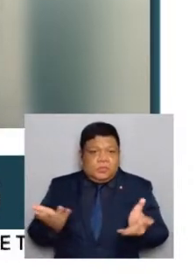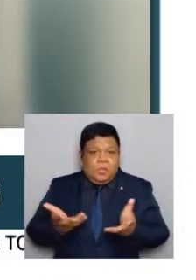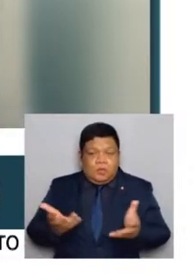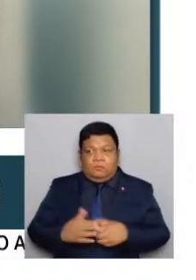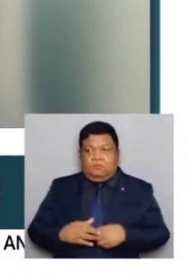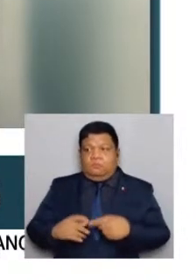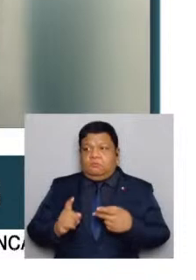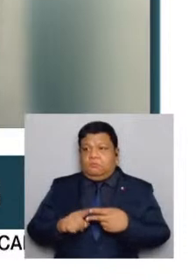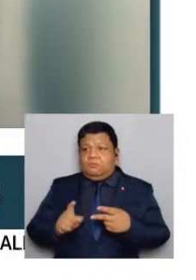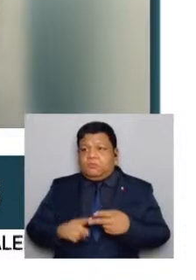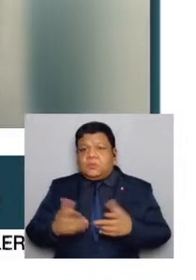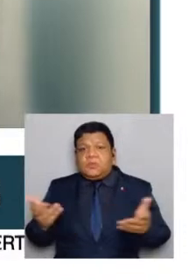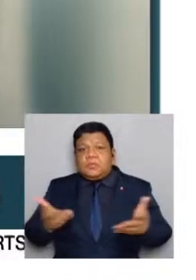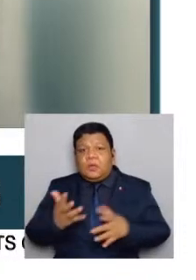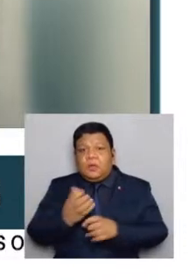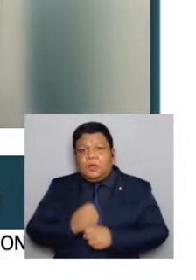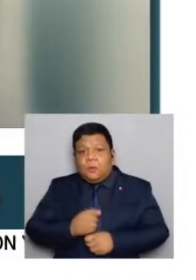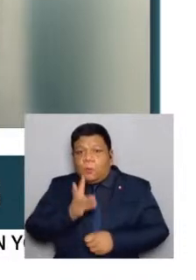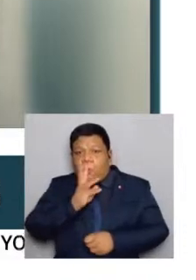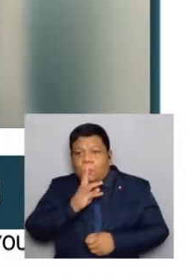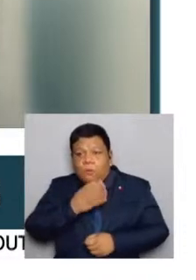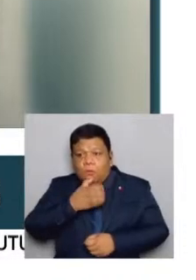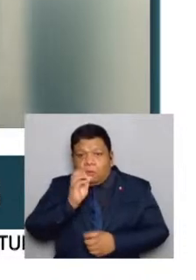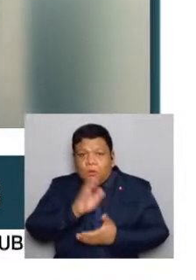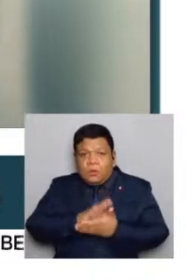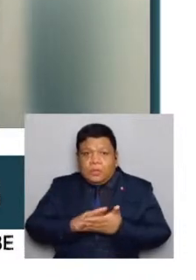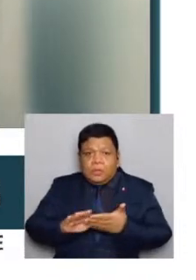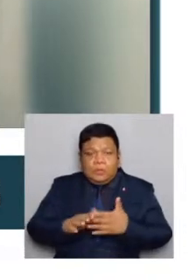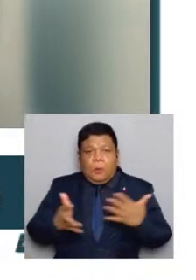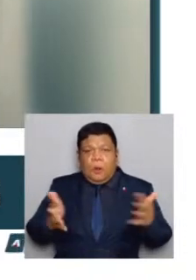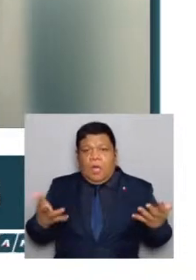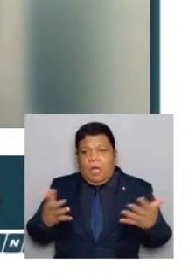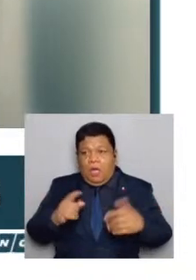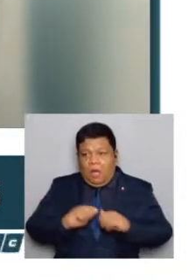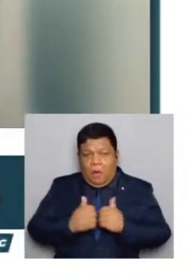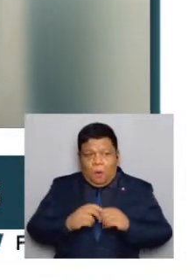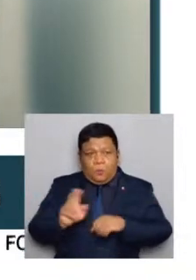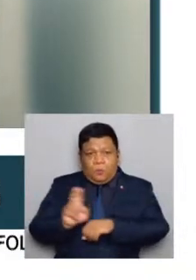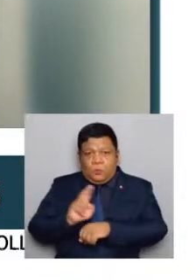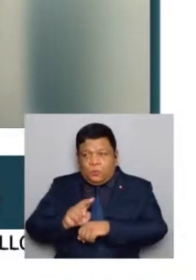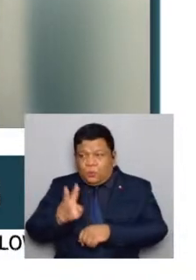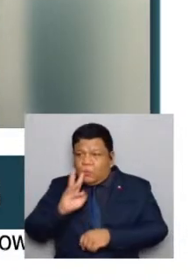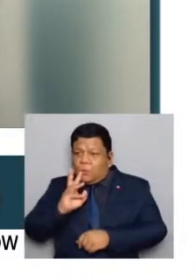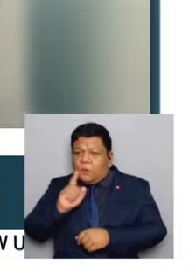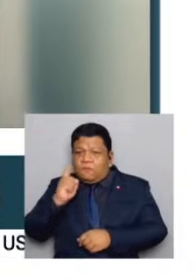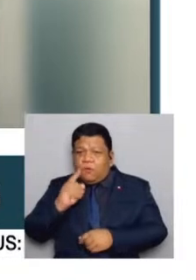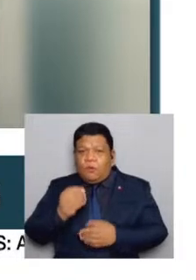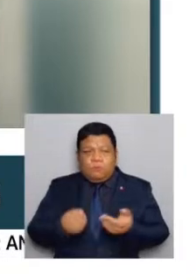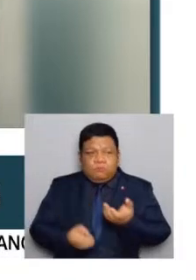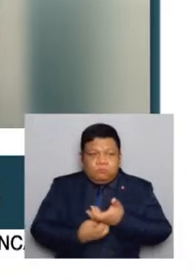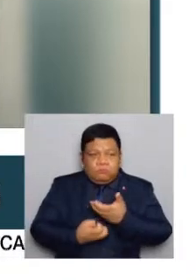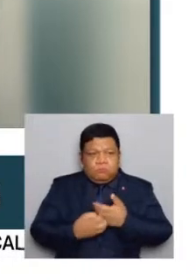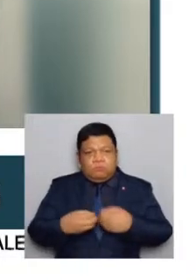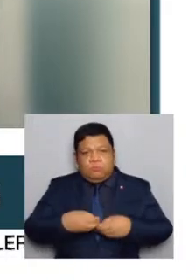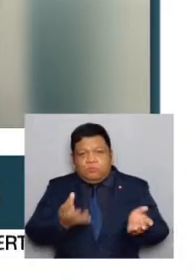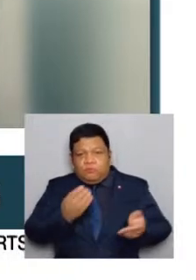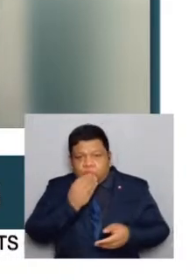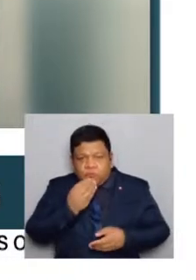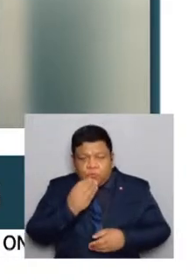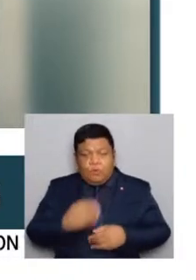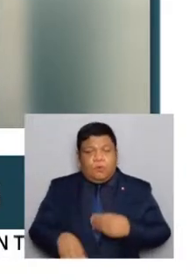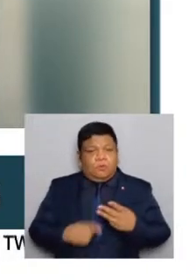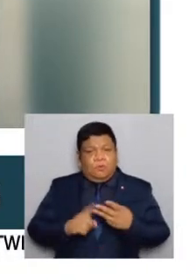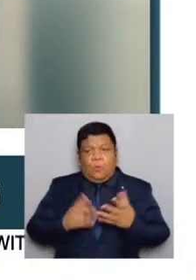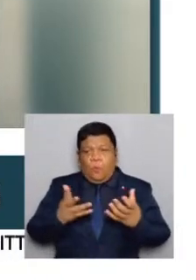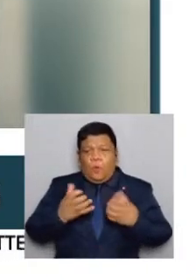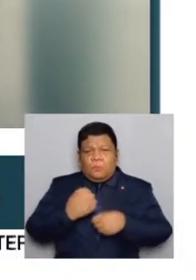access to clean water that they would use to prepare and provide food for their children and their family, and to also make sure